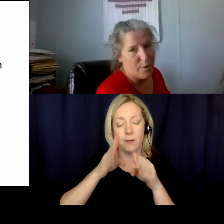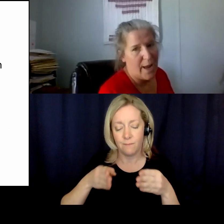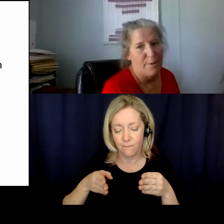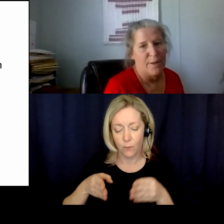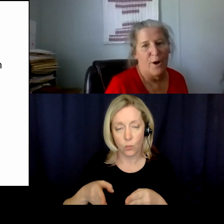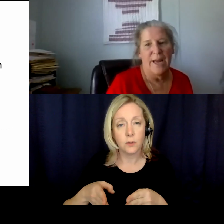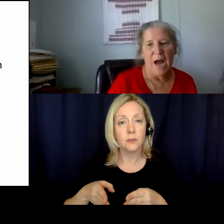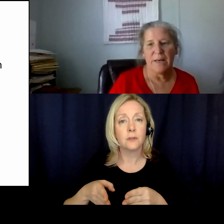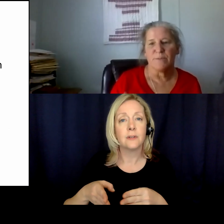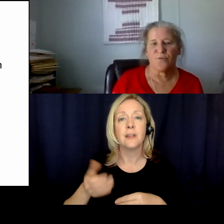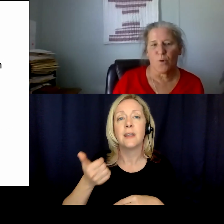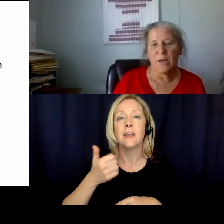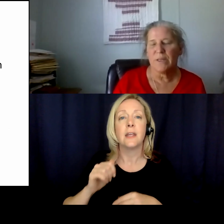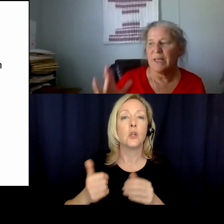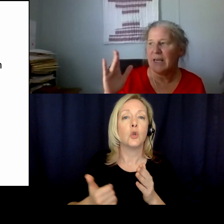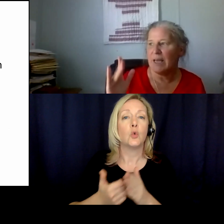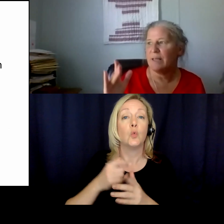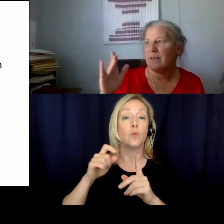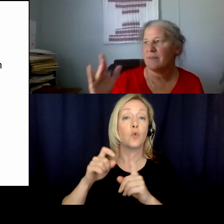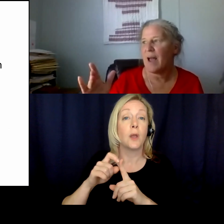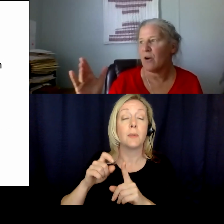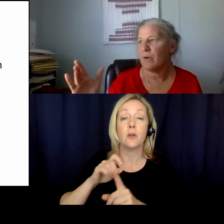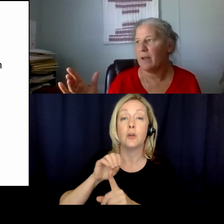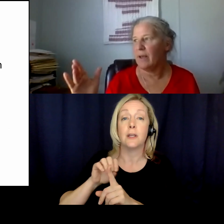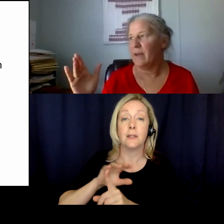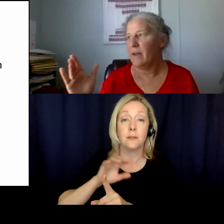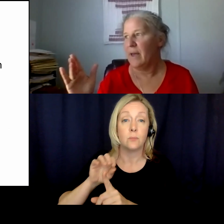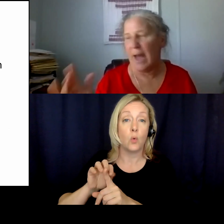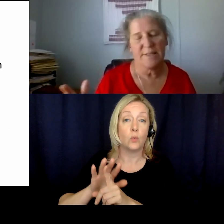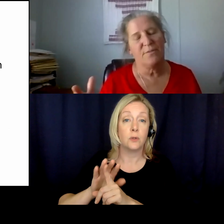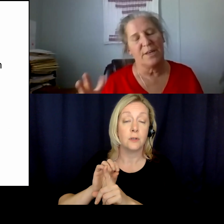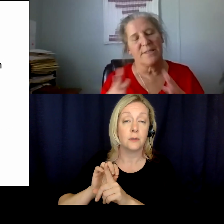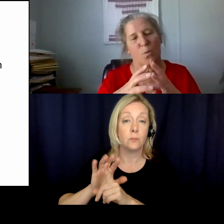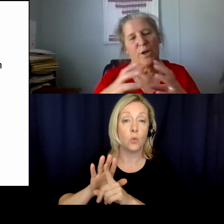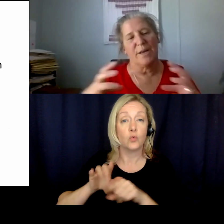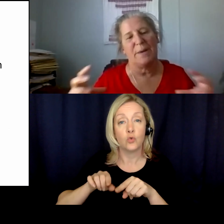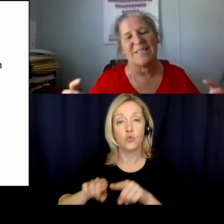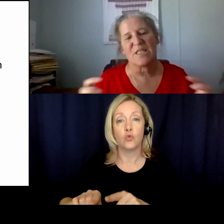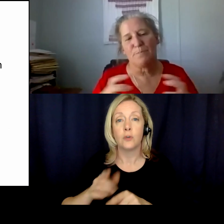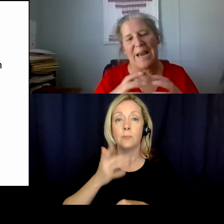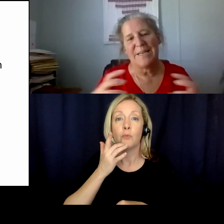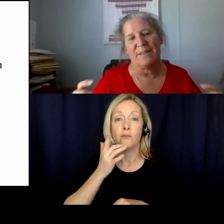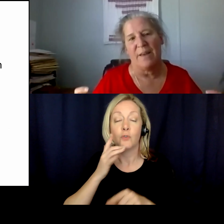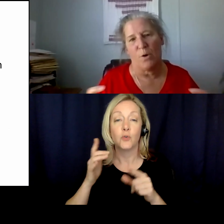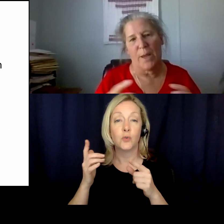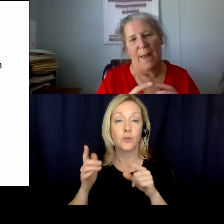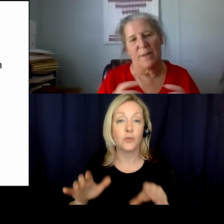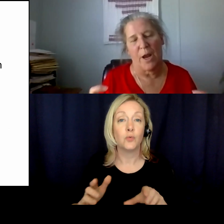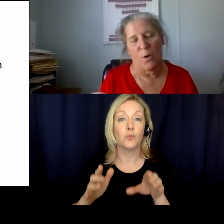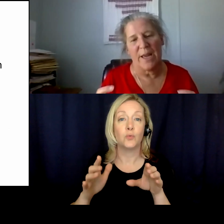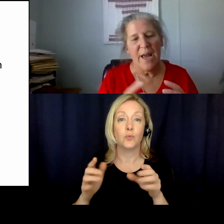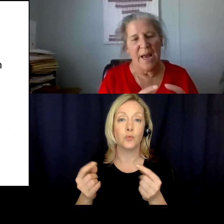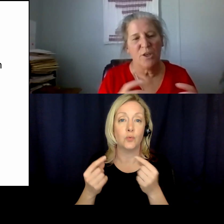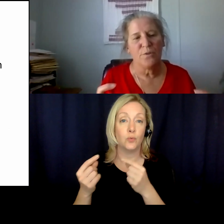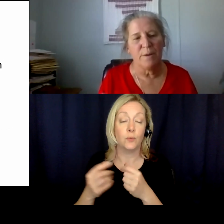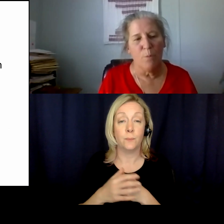new vocabulary items frequently in desired activities. So we're going to be expanding that